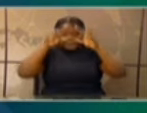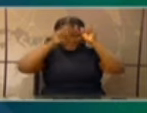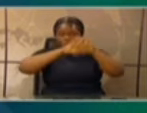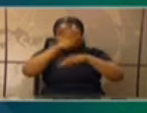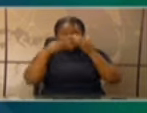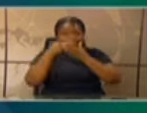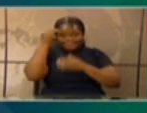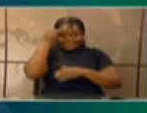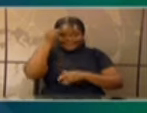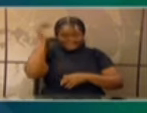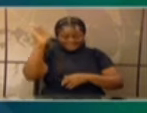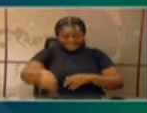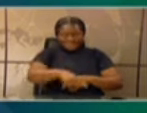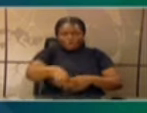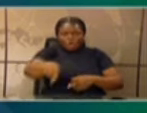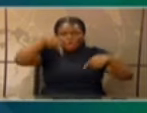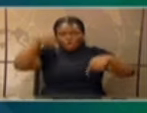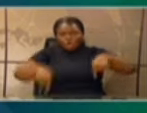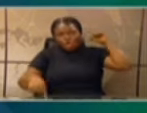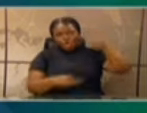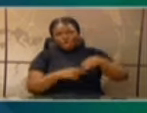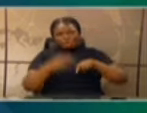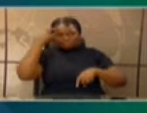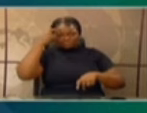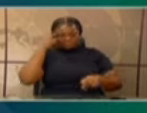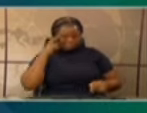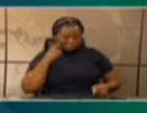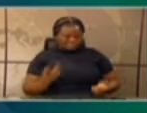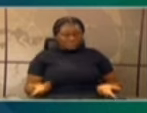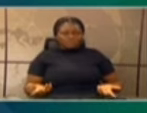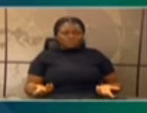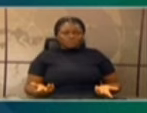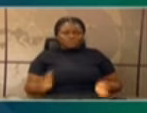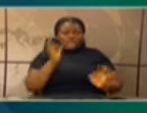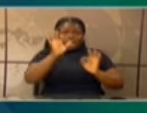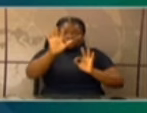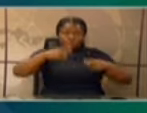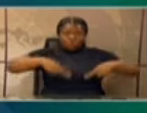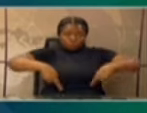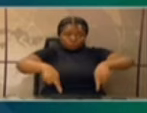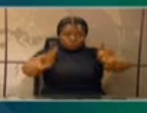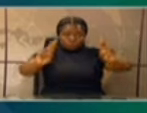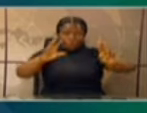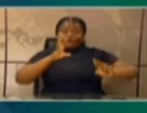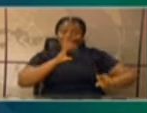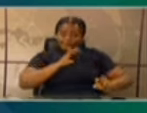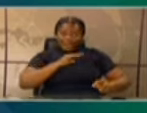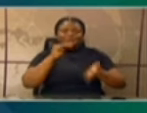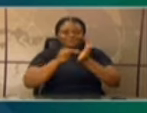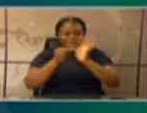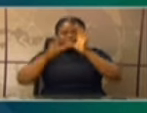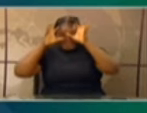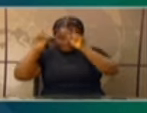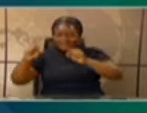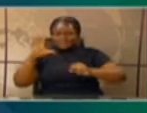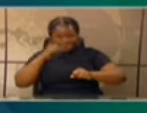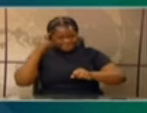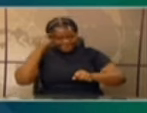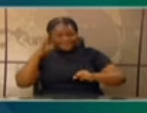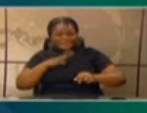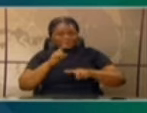It is a club quay munchimonka, just our president Adeno and Munchimonka, Vice President Adeno and Munchimonka. Yes, and him